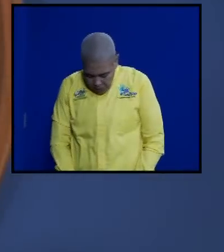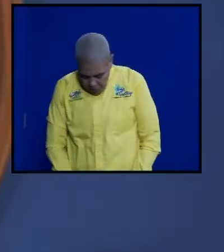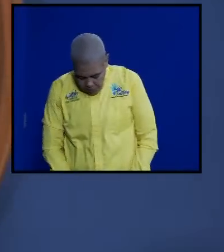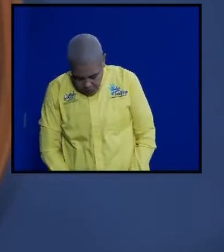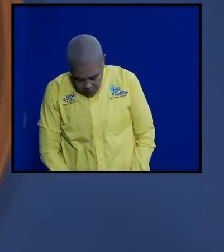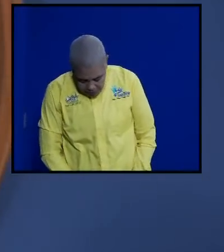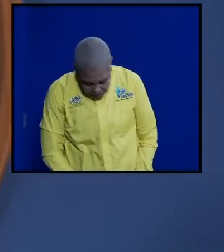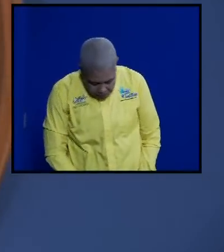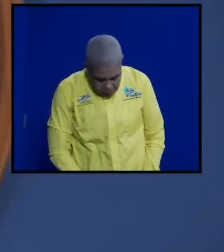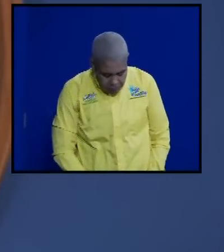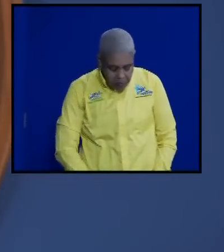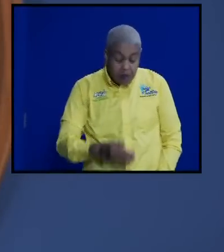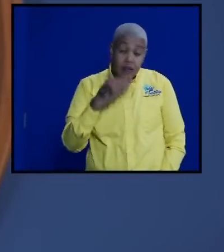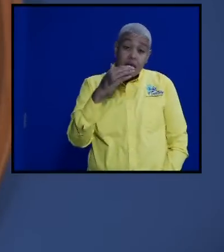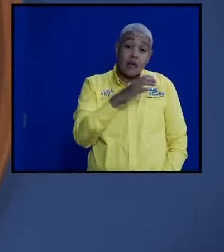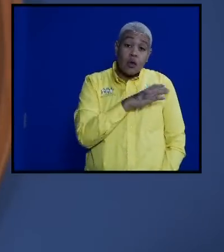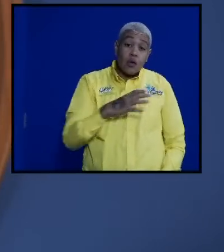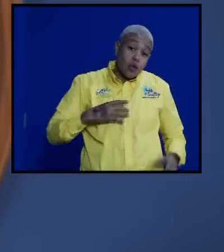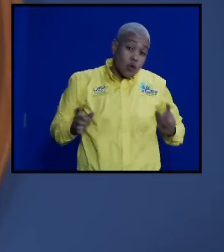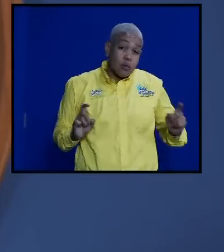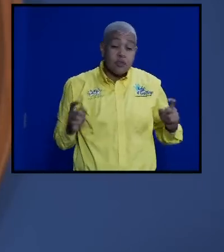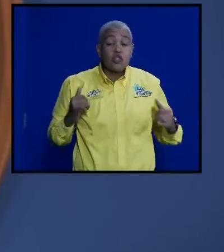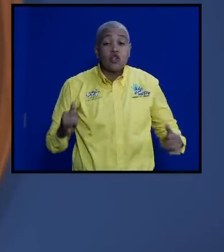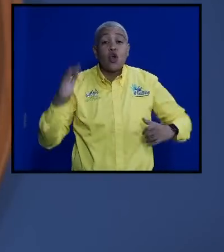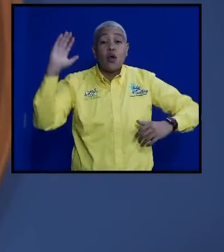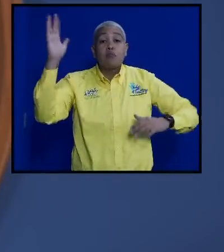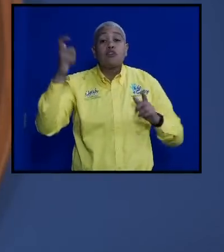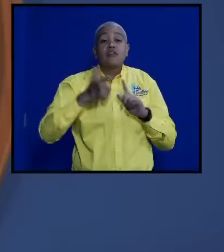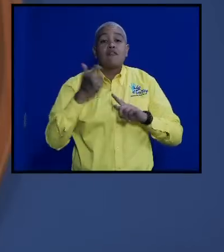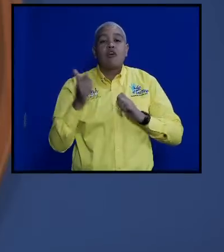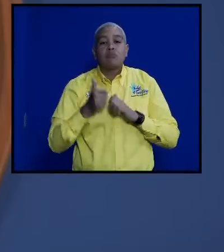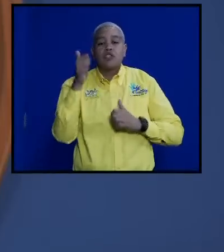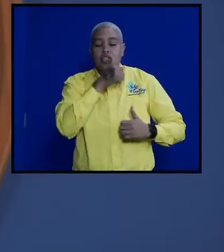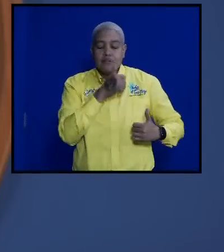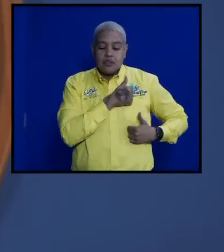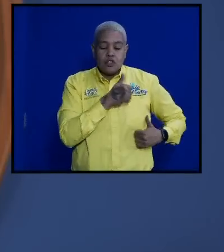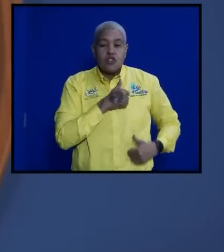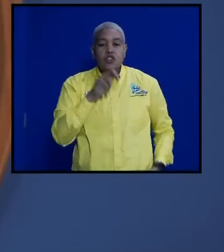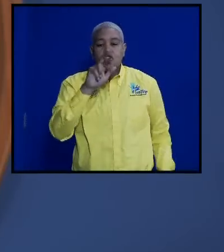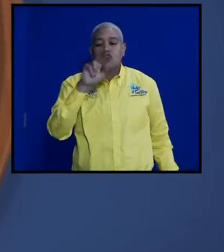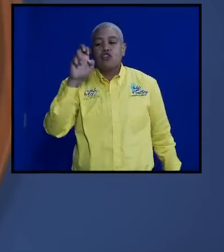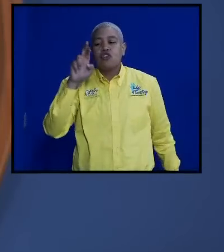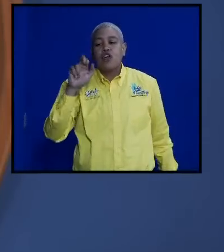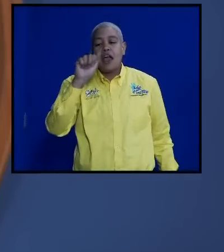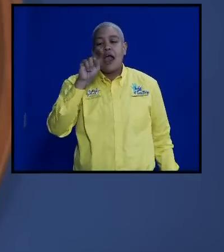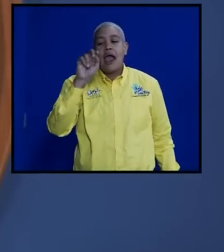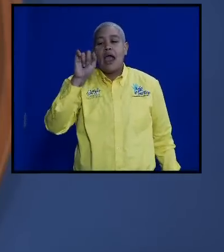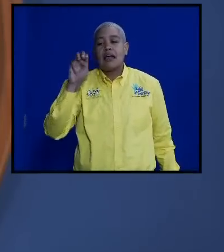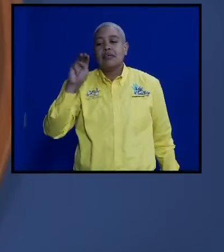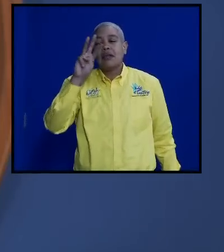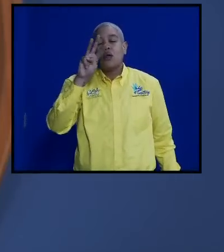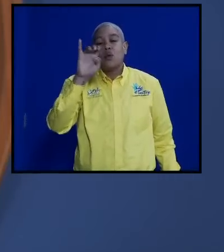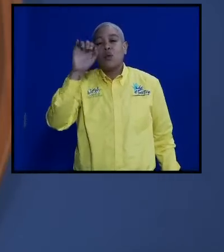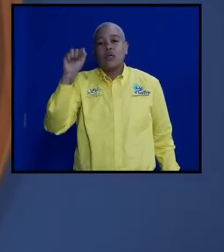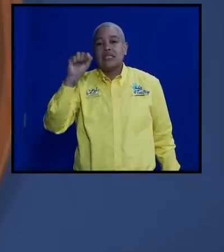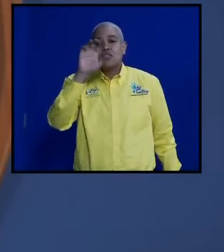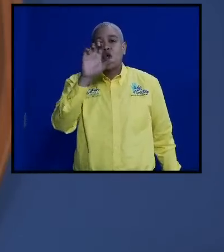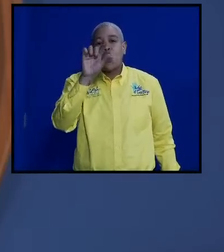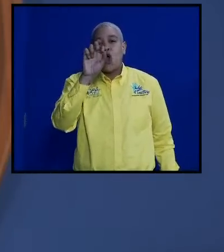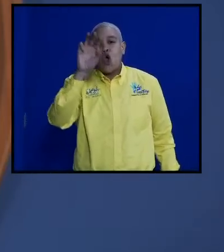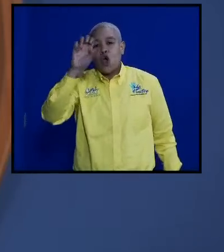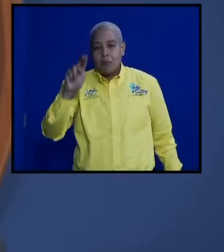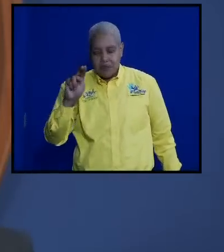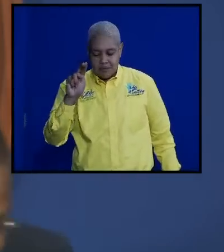Thank you, Commissioner. We will now have a presentation from the Chief of Defense Staff, Rear Admiral Antoinette Weems Gorman.